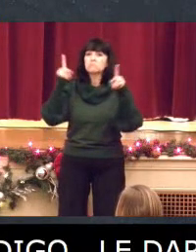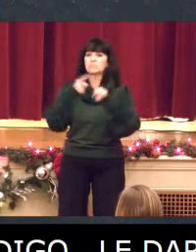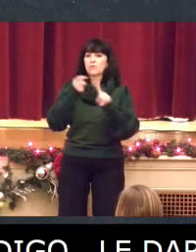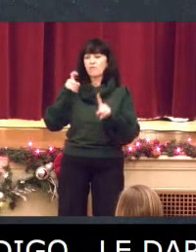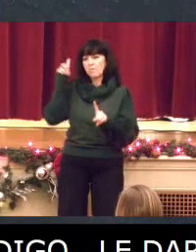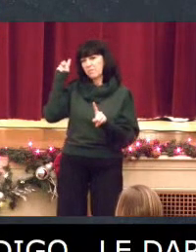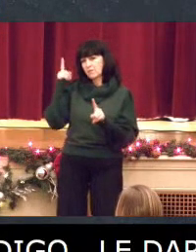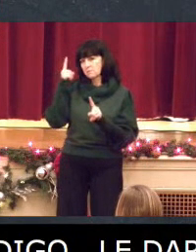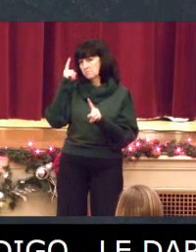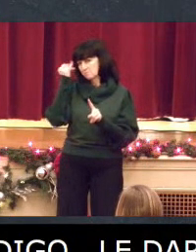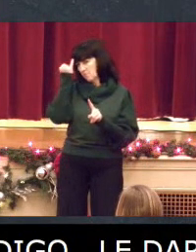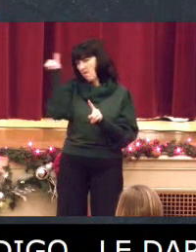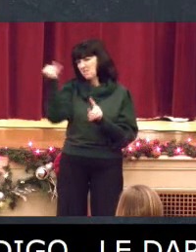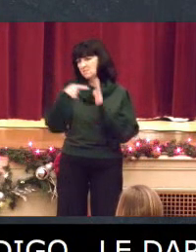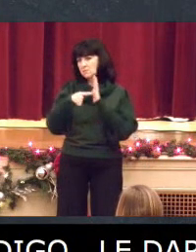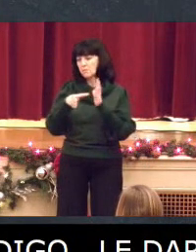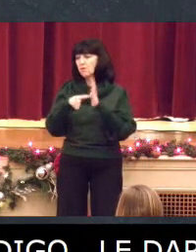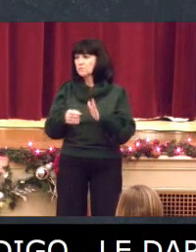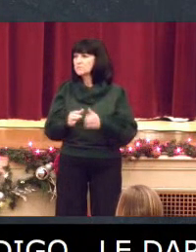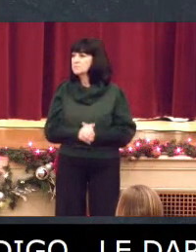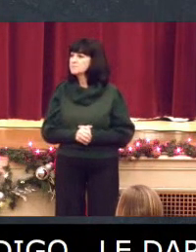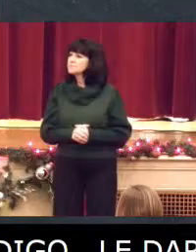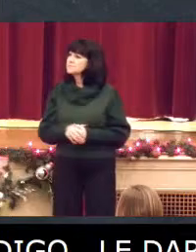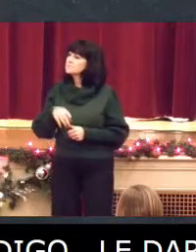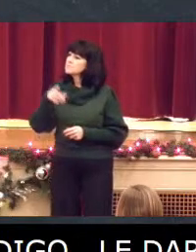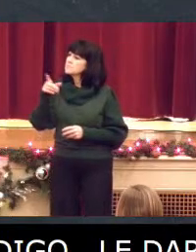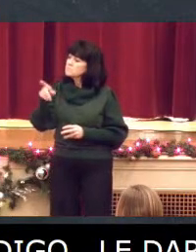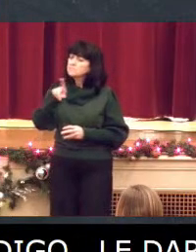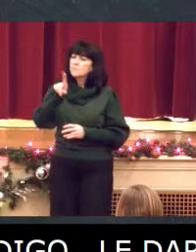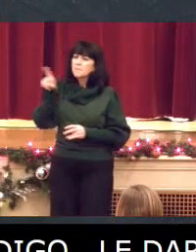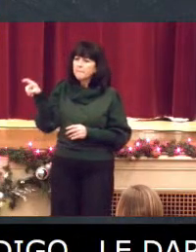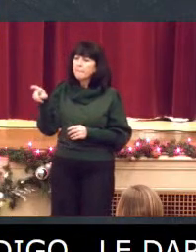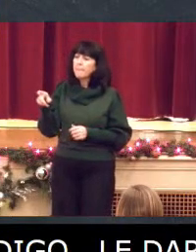learned working in Harlan, actually.